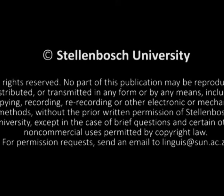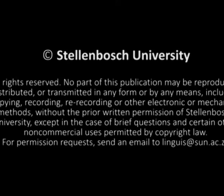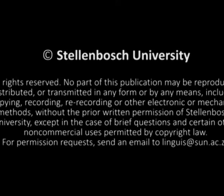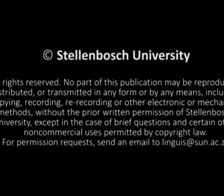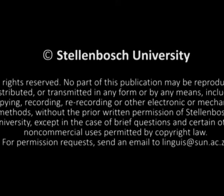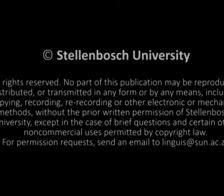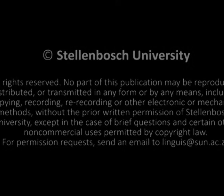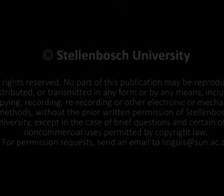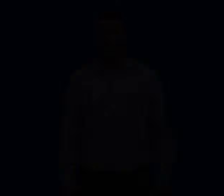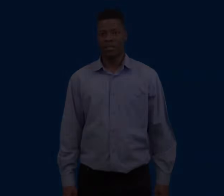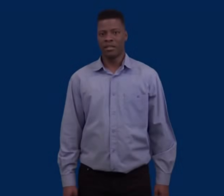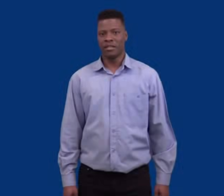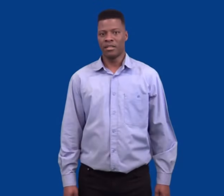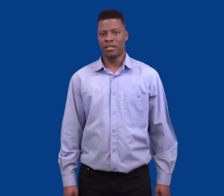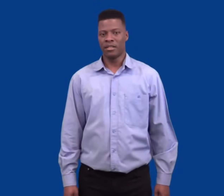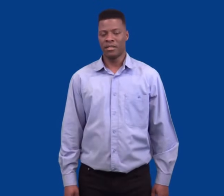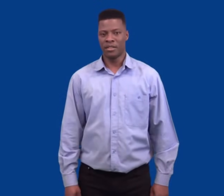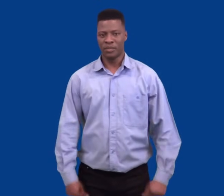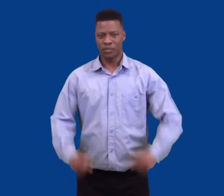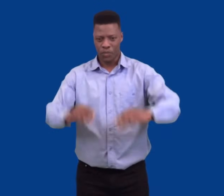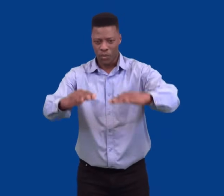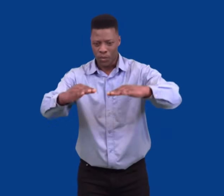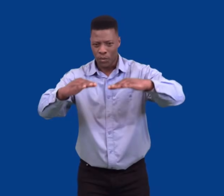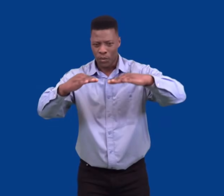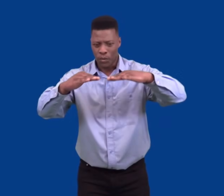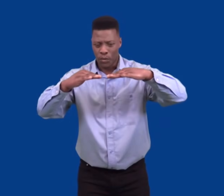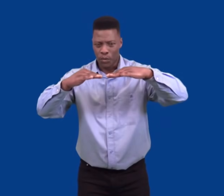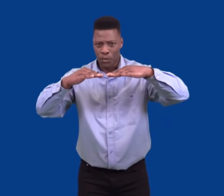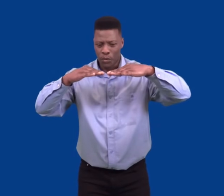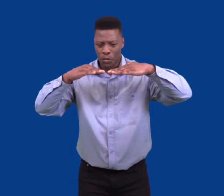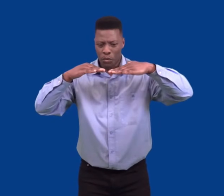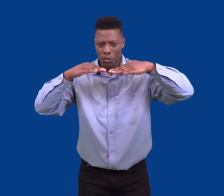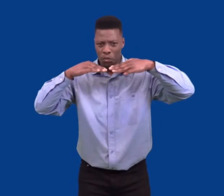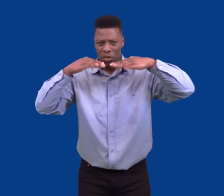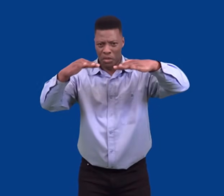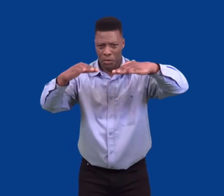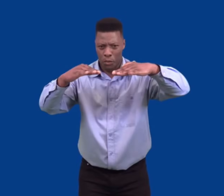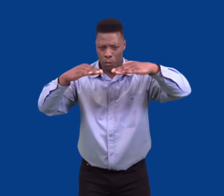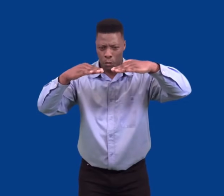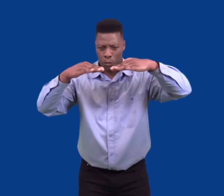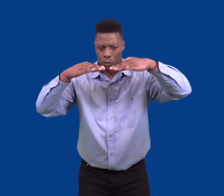We just wanted to be sure the poem will show and not the winner.